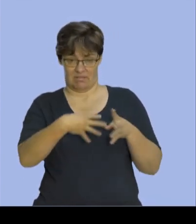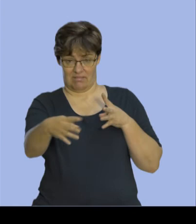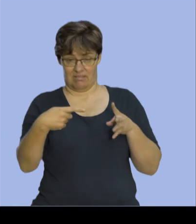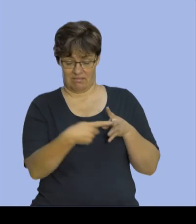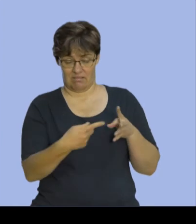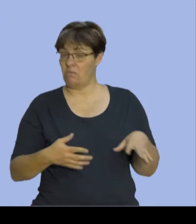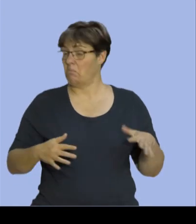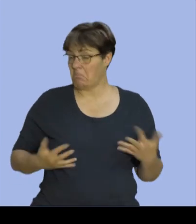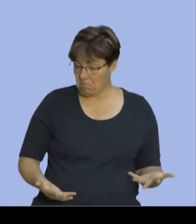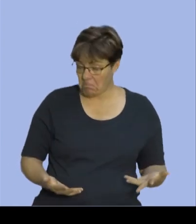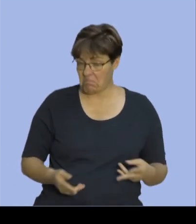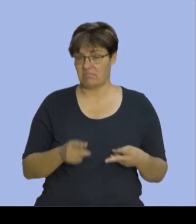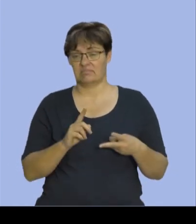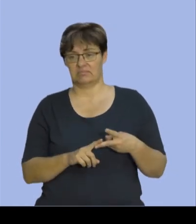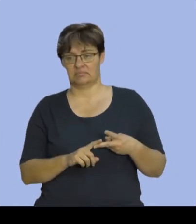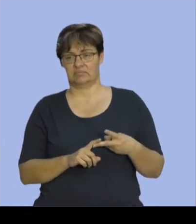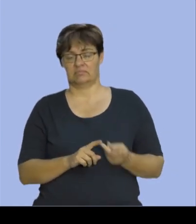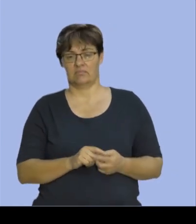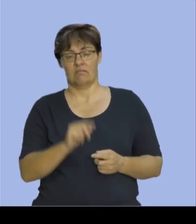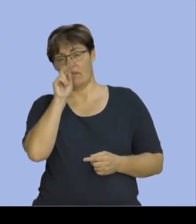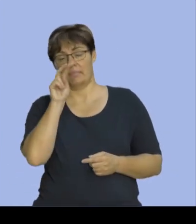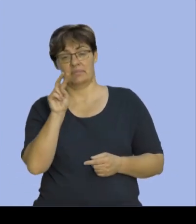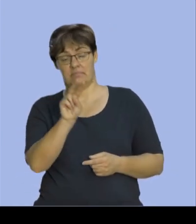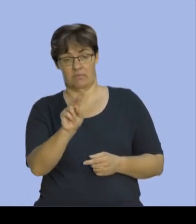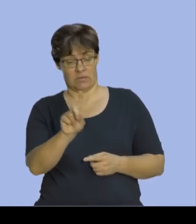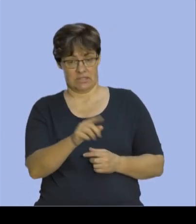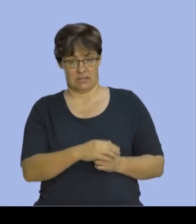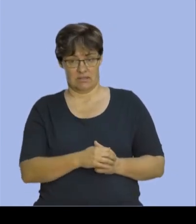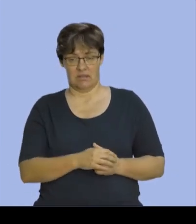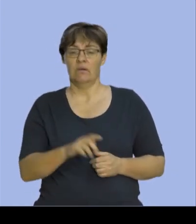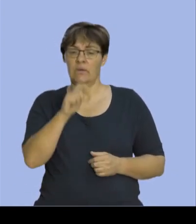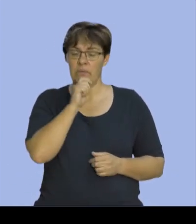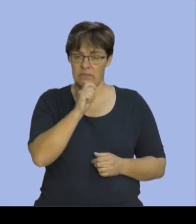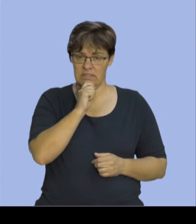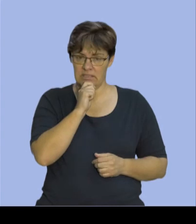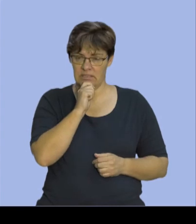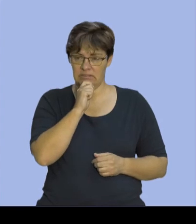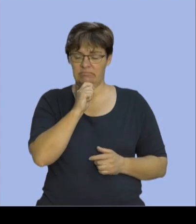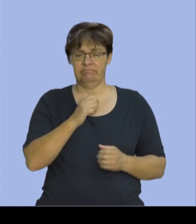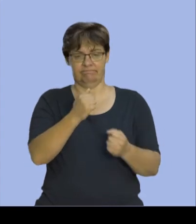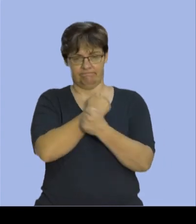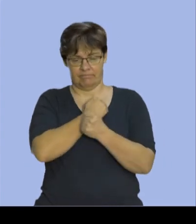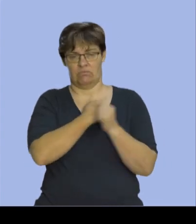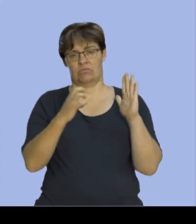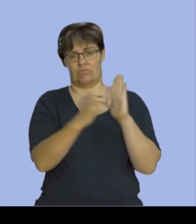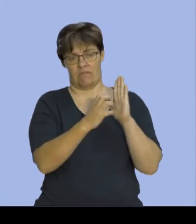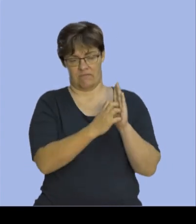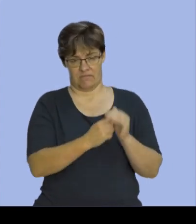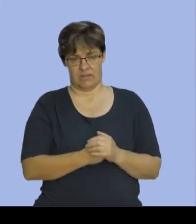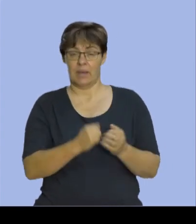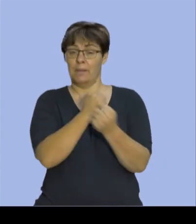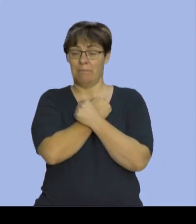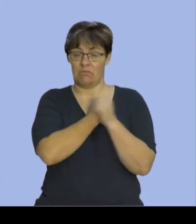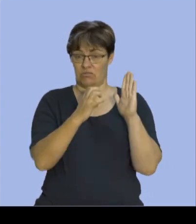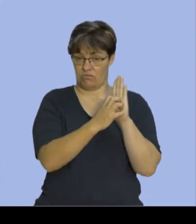the table, or you can look at it from the perspective of using the parent graph.